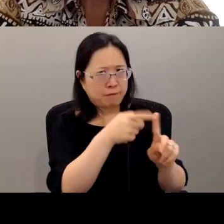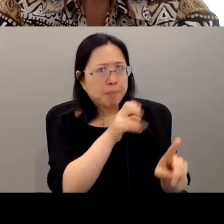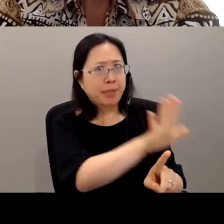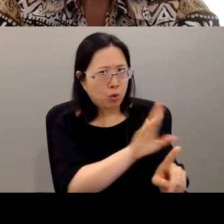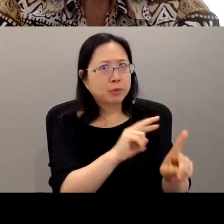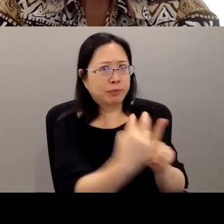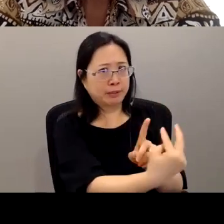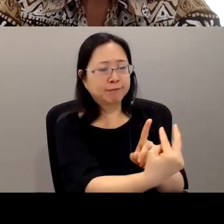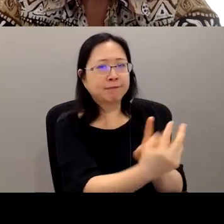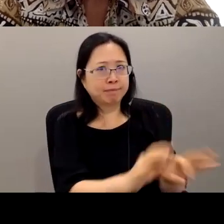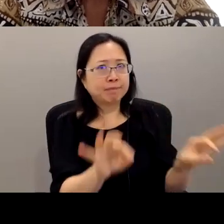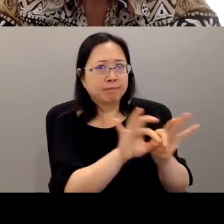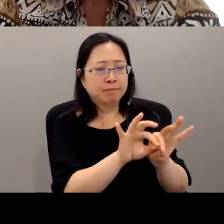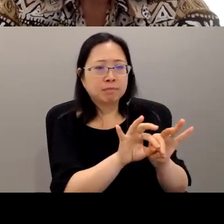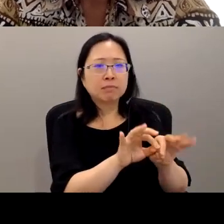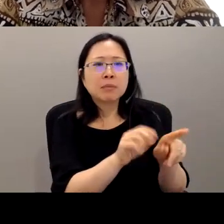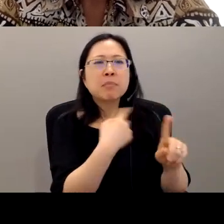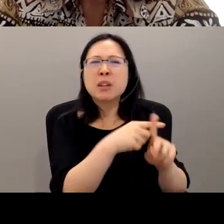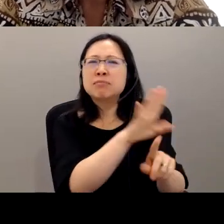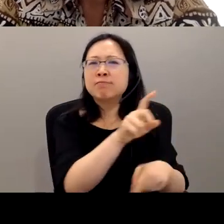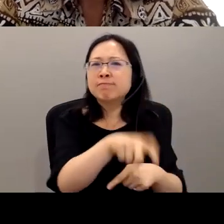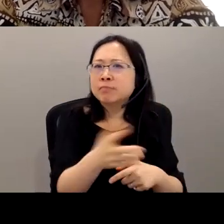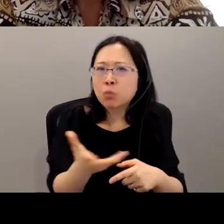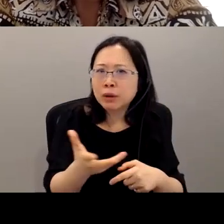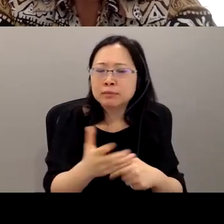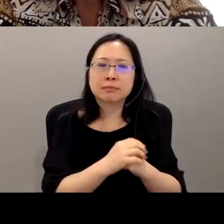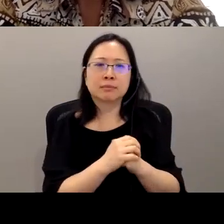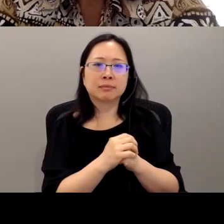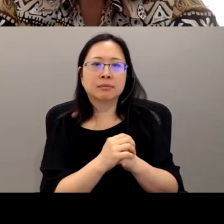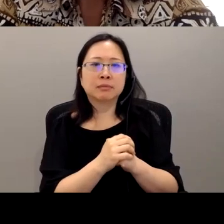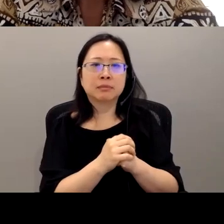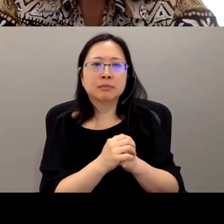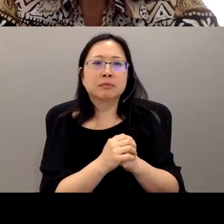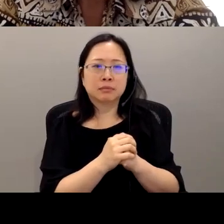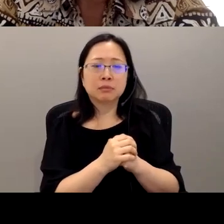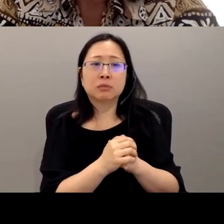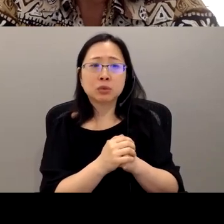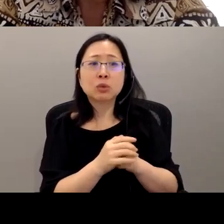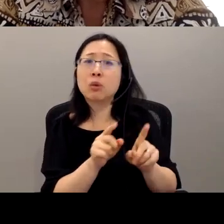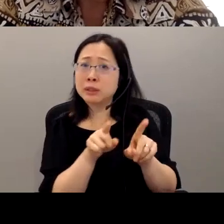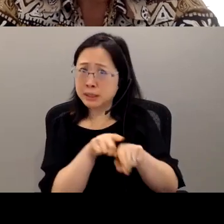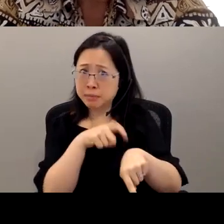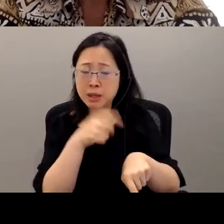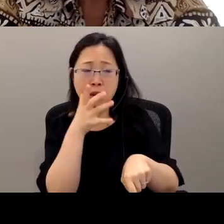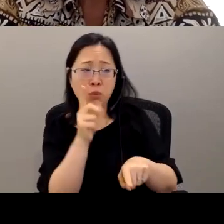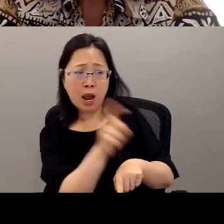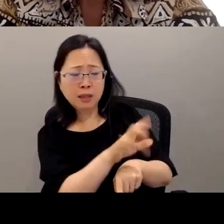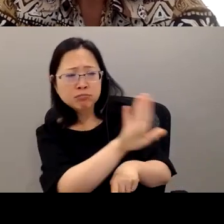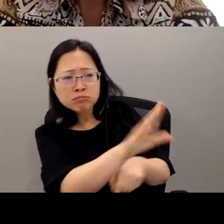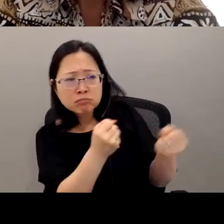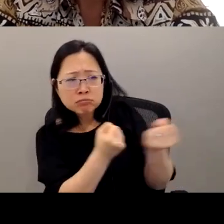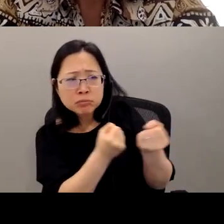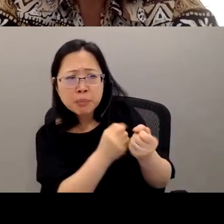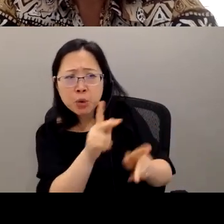are. So we would ask them who the support people are in their lives that